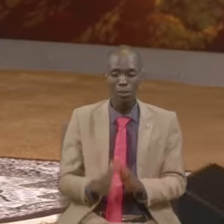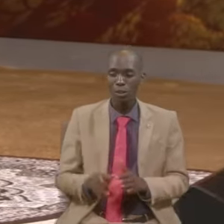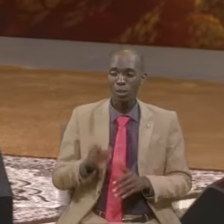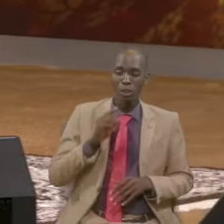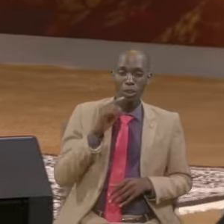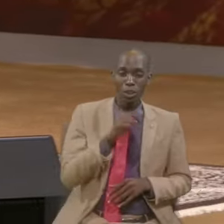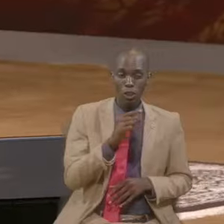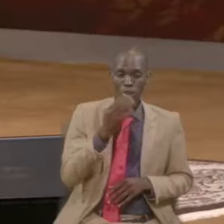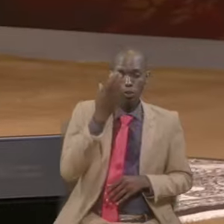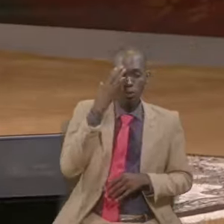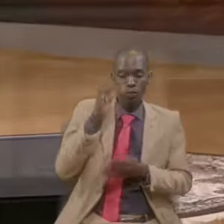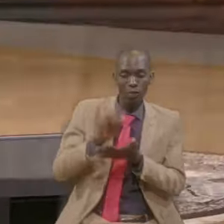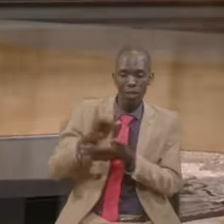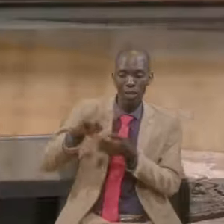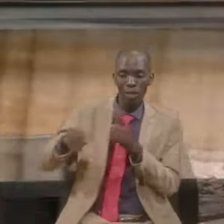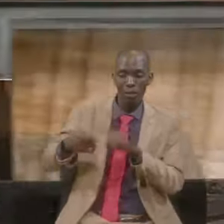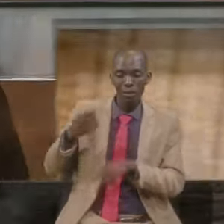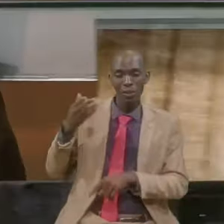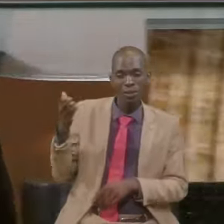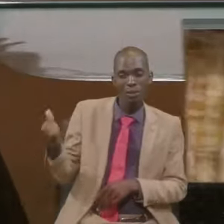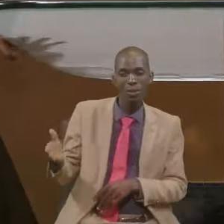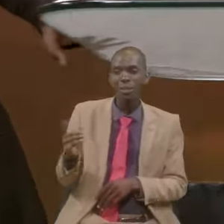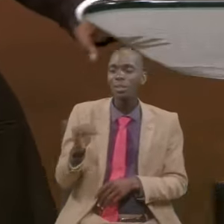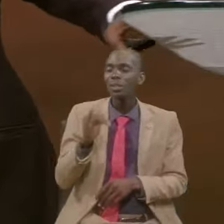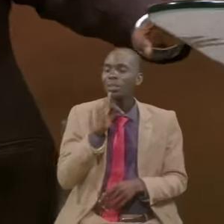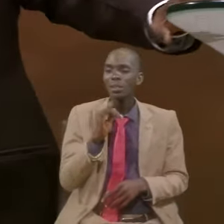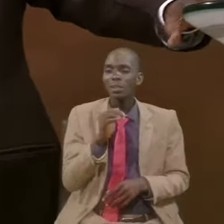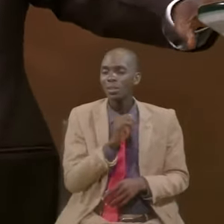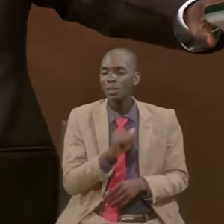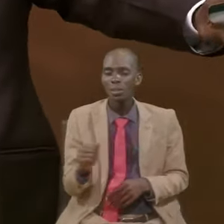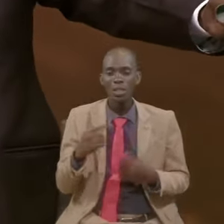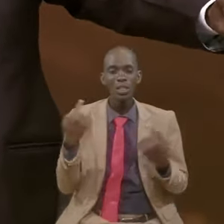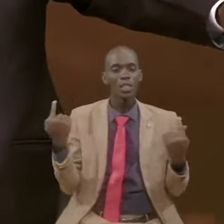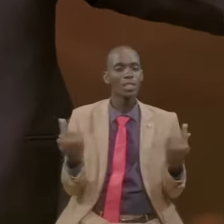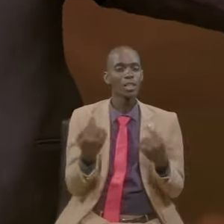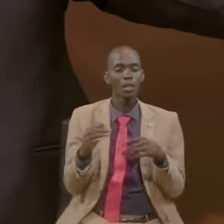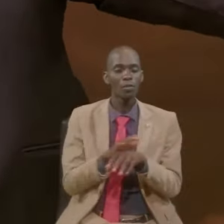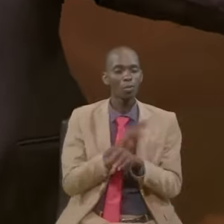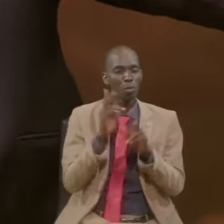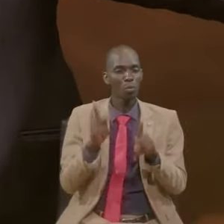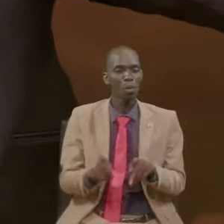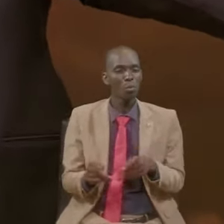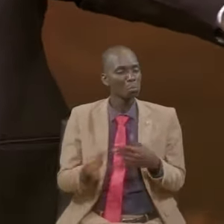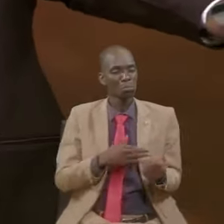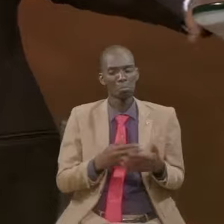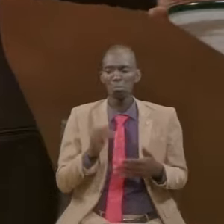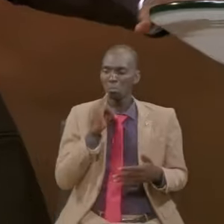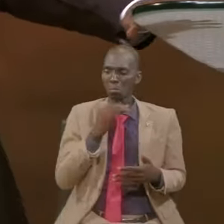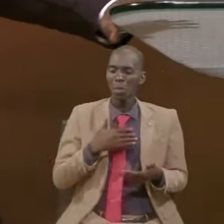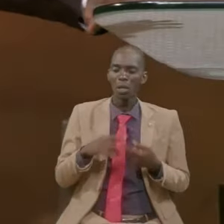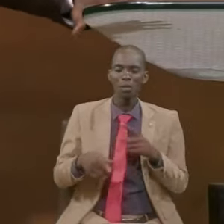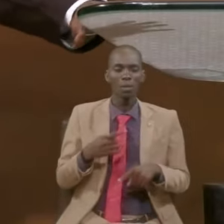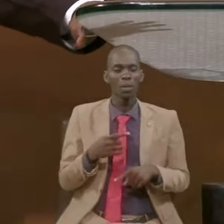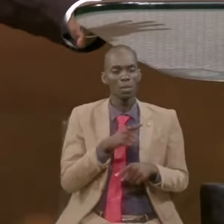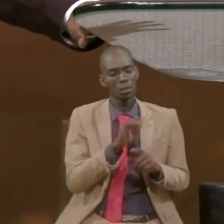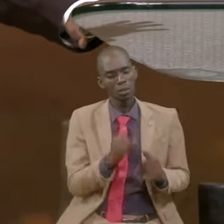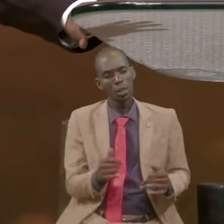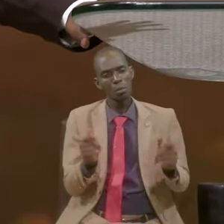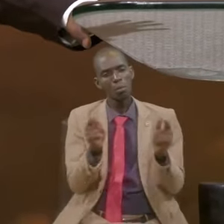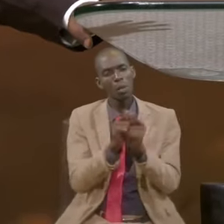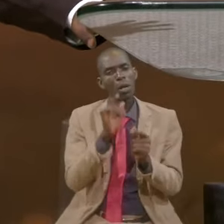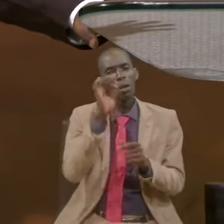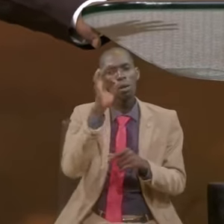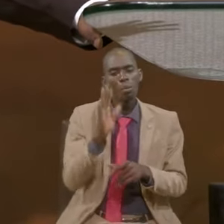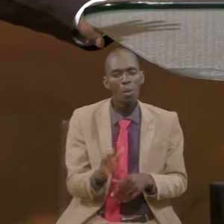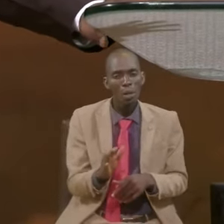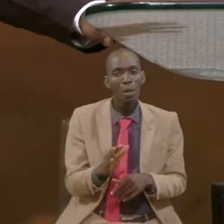his friend is a wayward person, but he's my friend. And he says, Pastor, because he thinks